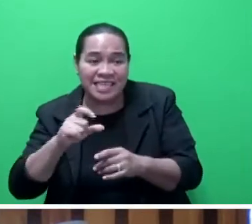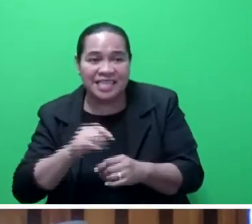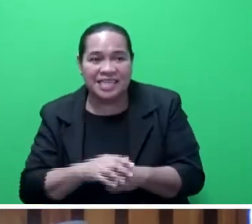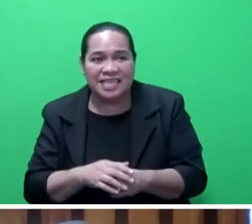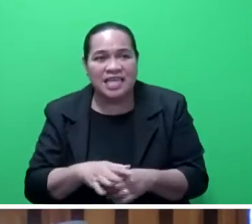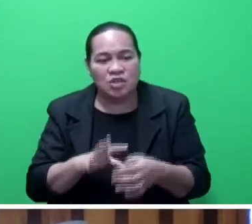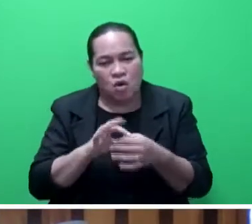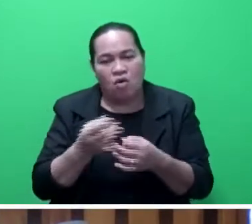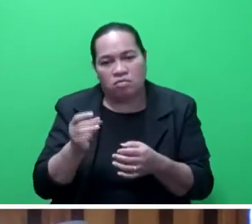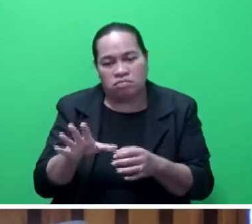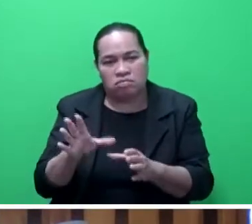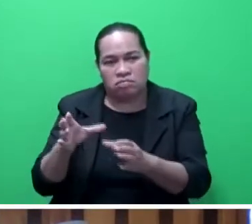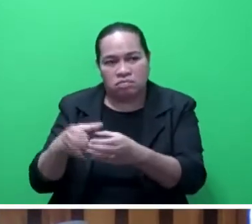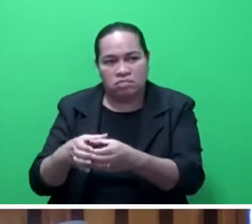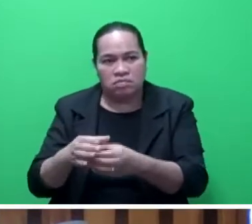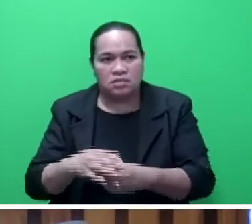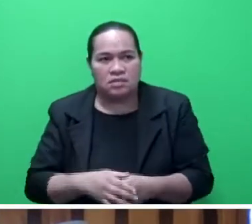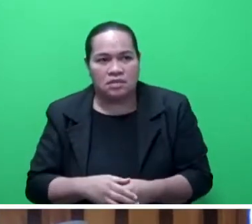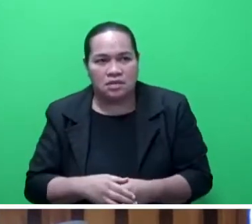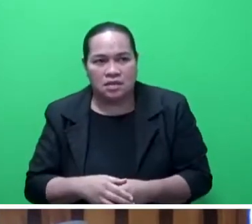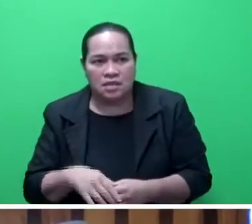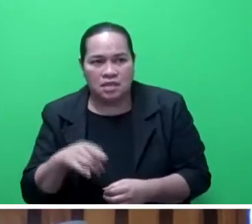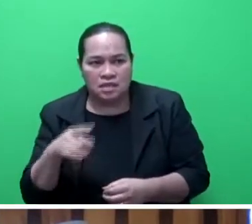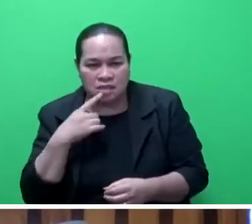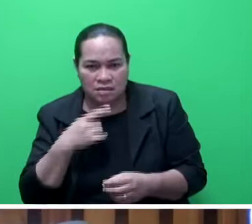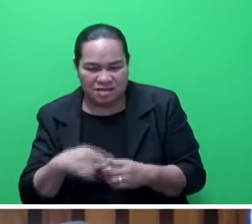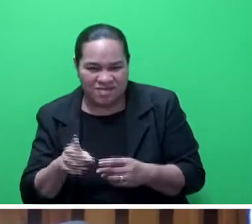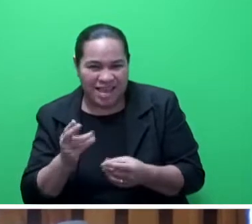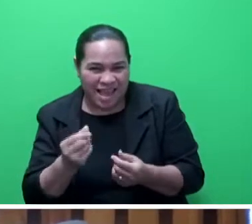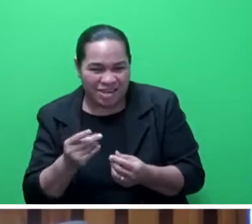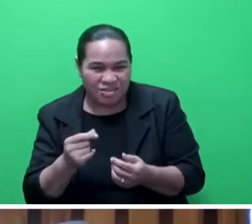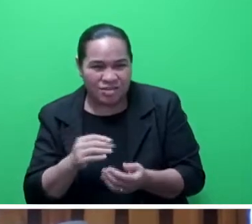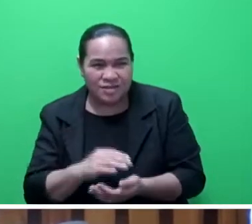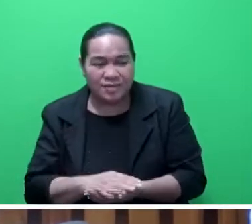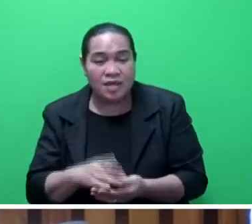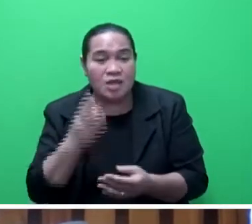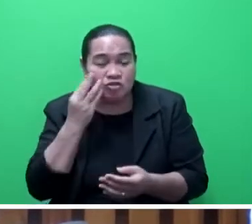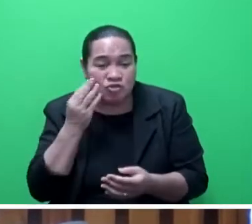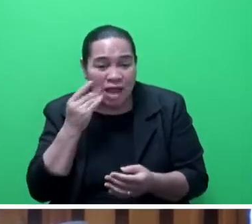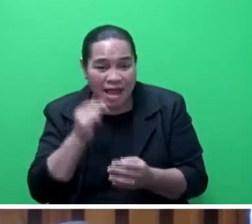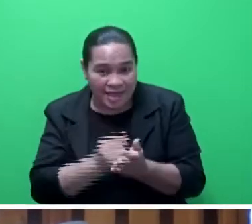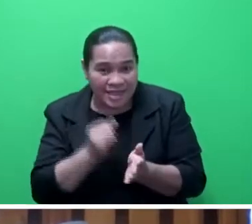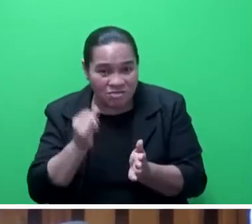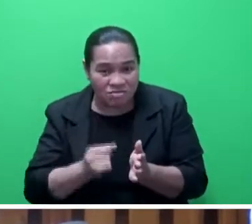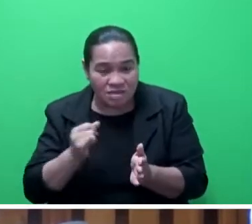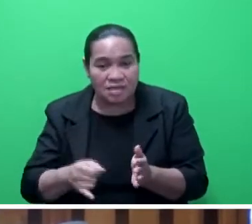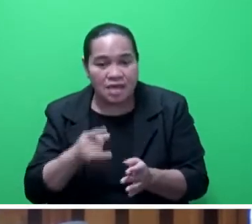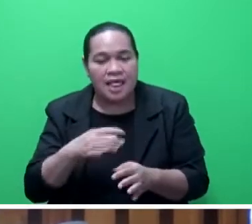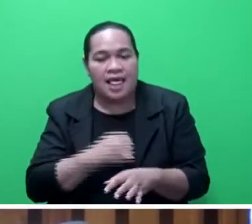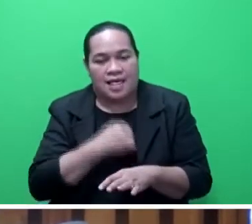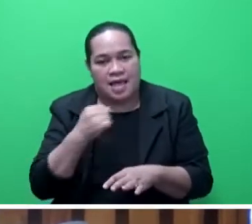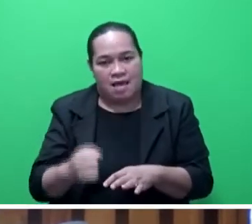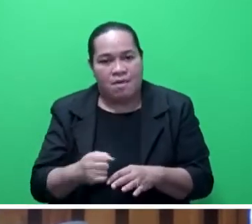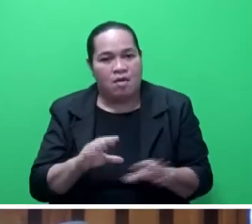decent investment plan and sufficient cash to implement the plan. The sugar industry, Mr. Speaker, sir, government has put